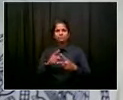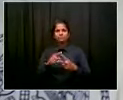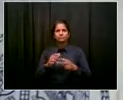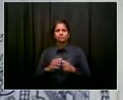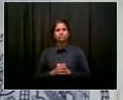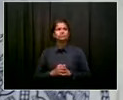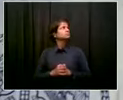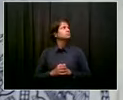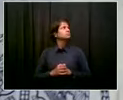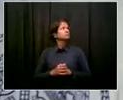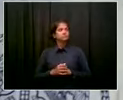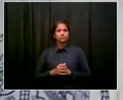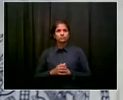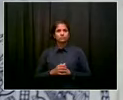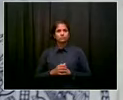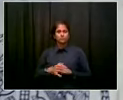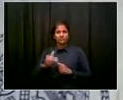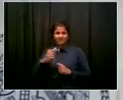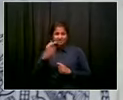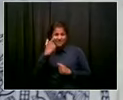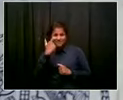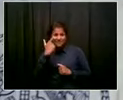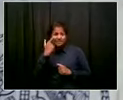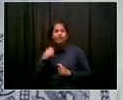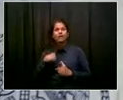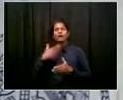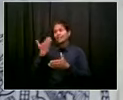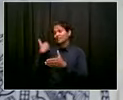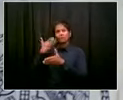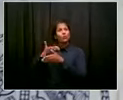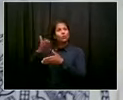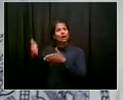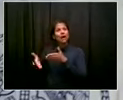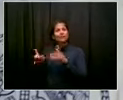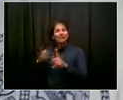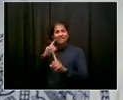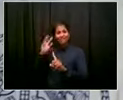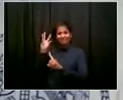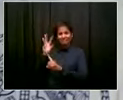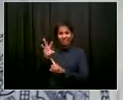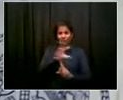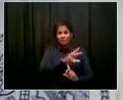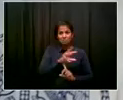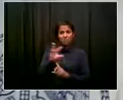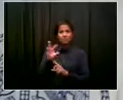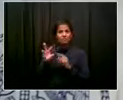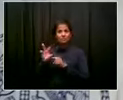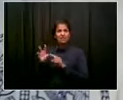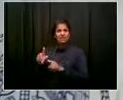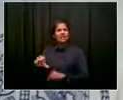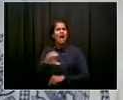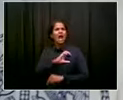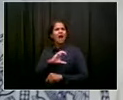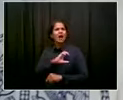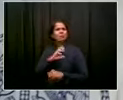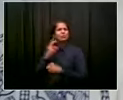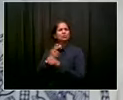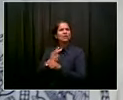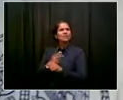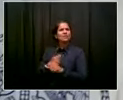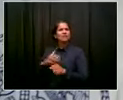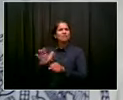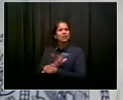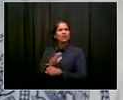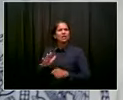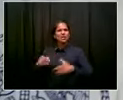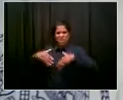from from the curfew enforcement over the weekend showed officers in riot gear chasing people through the streets i mean i think you know there were kind of